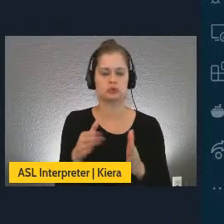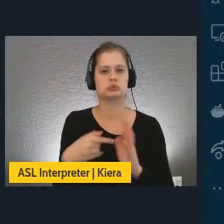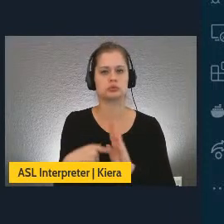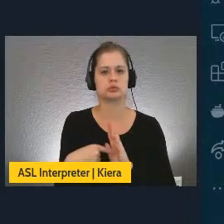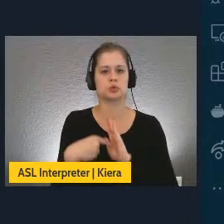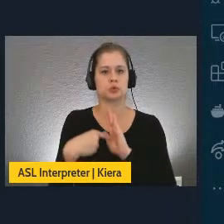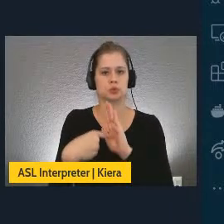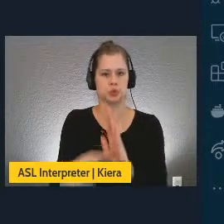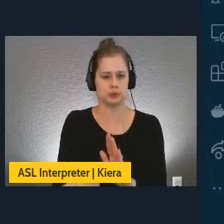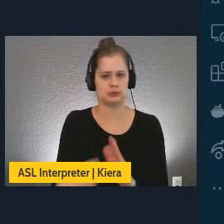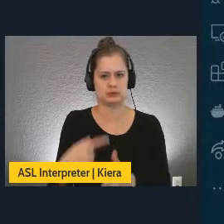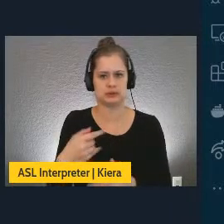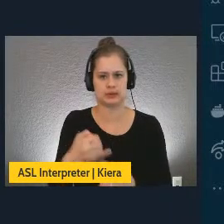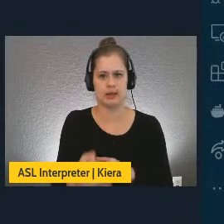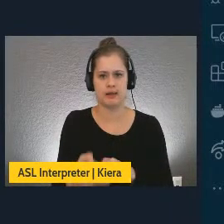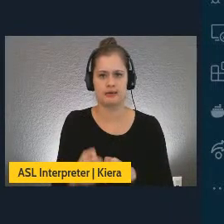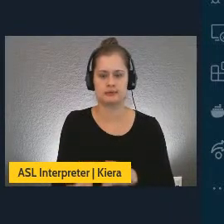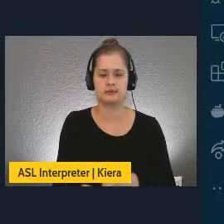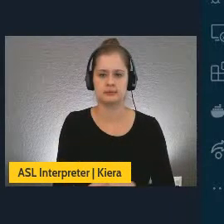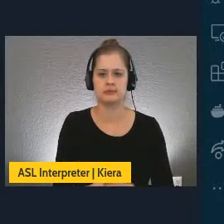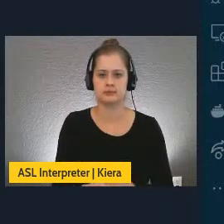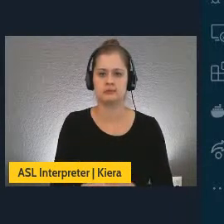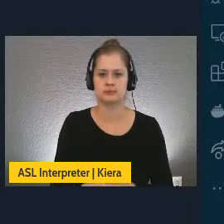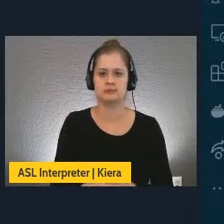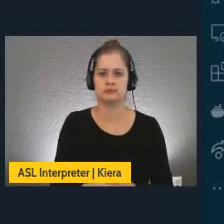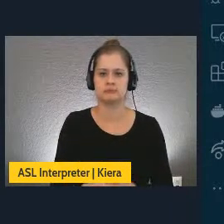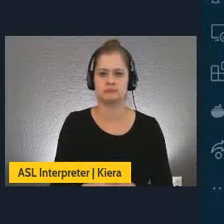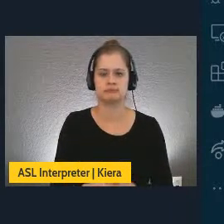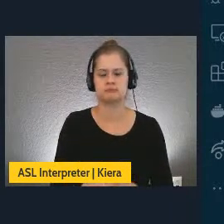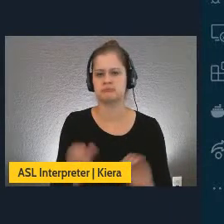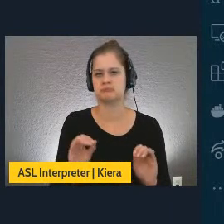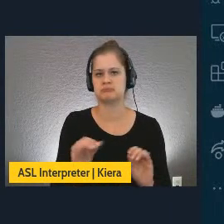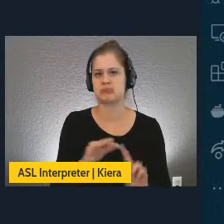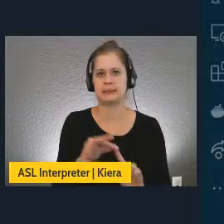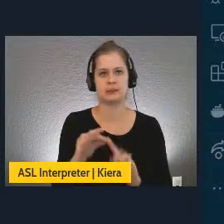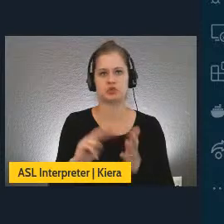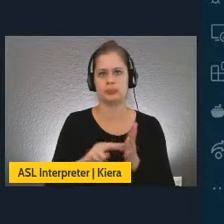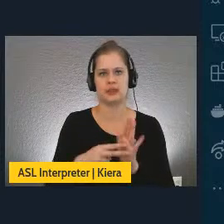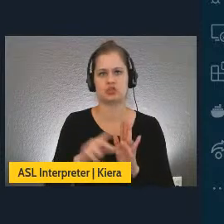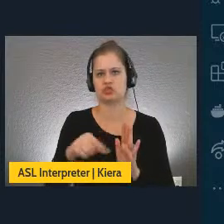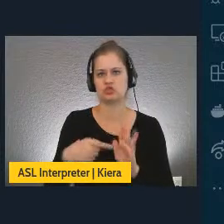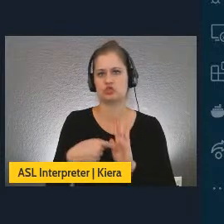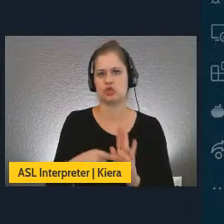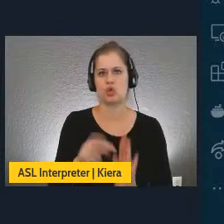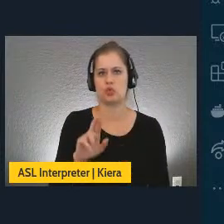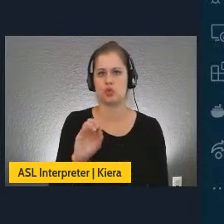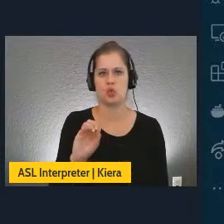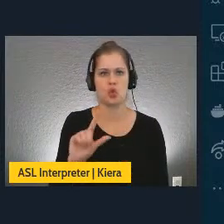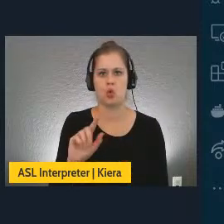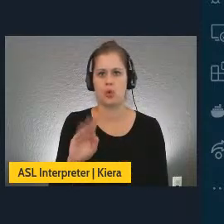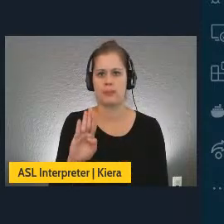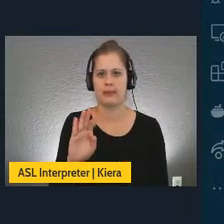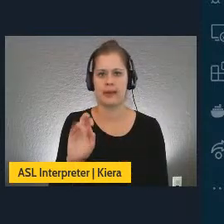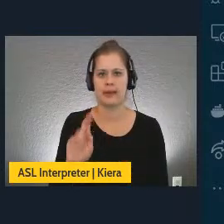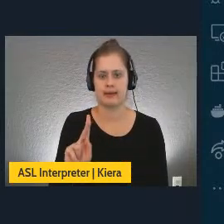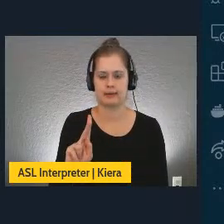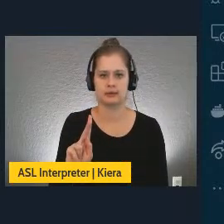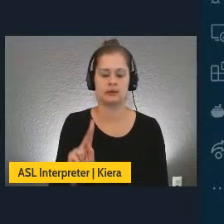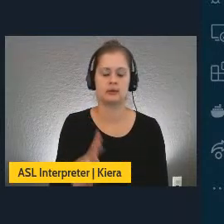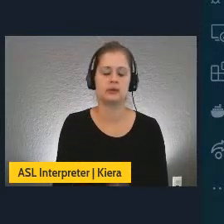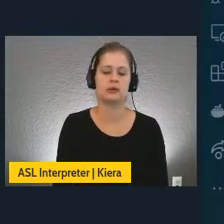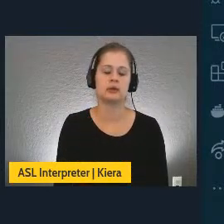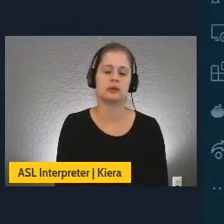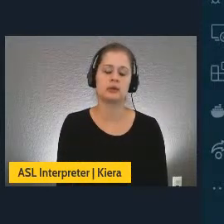end. So there's no special meaning in this. So I think we can skip over this part.